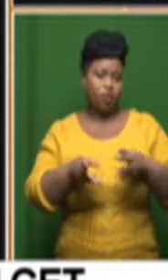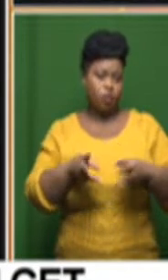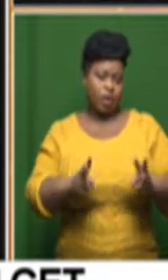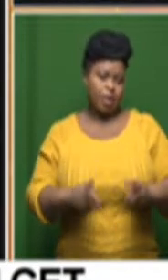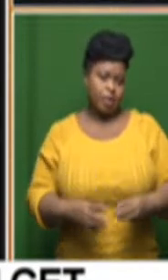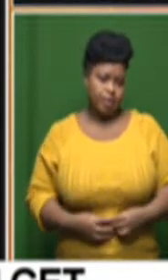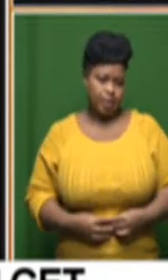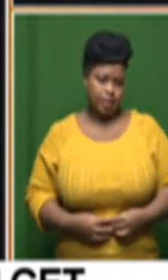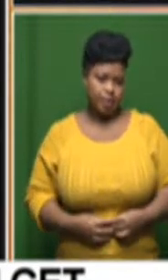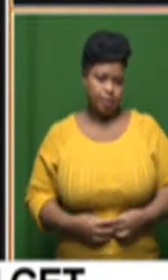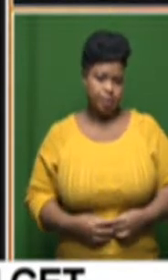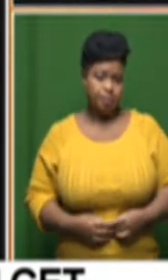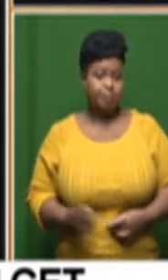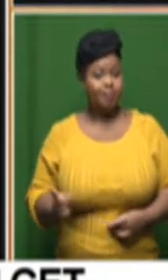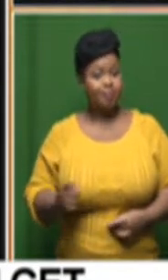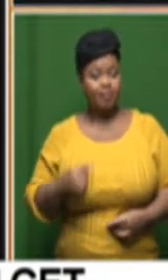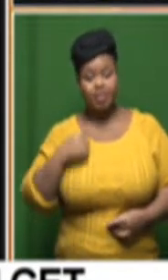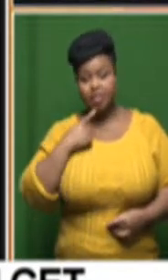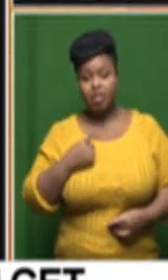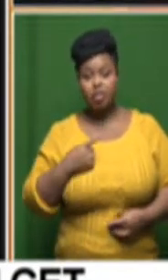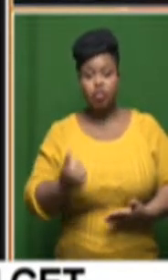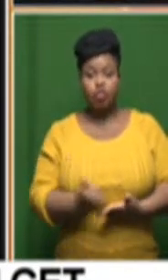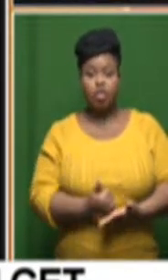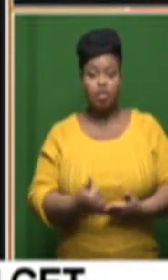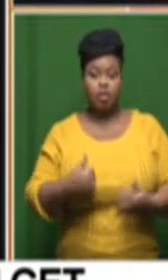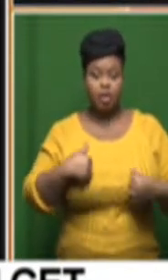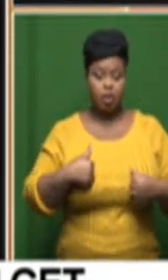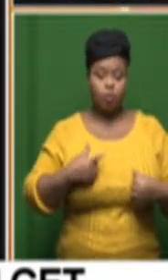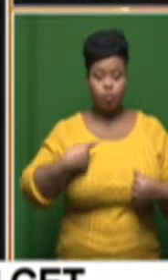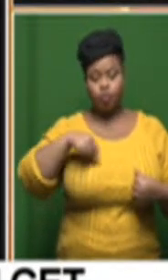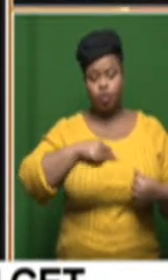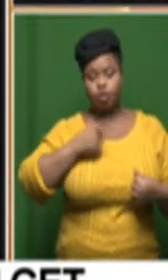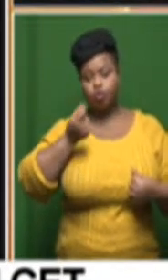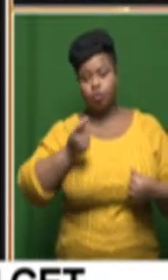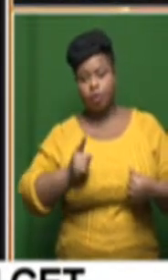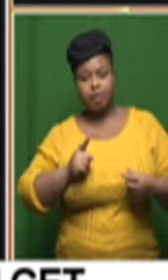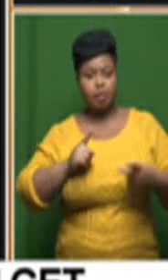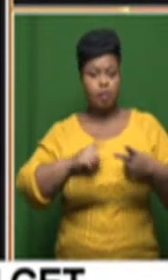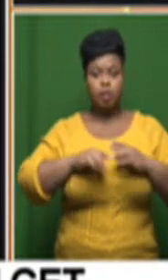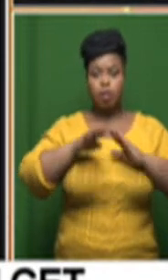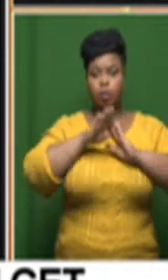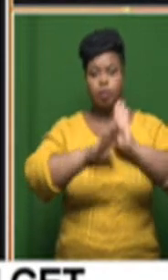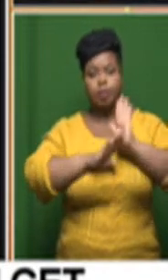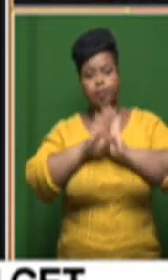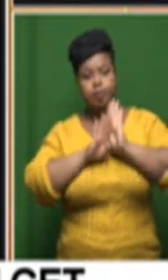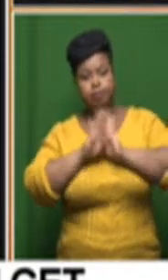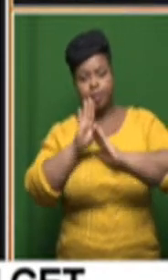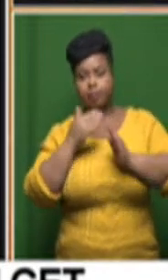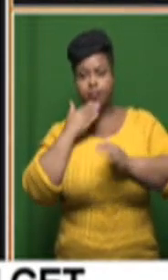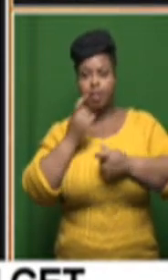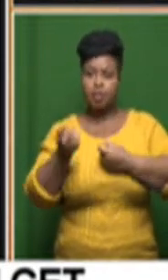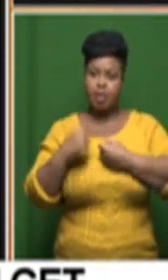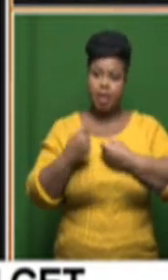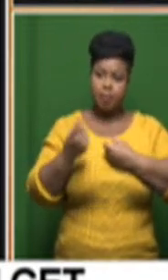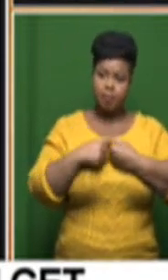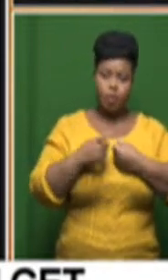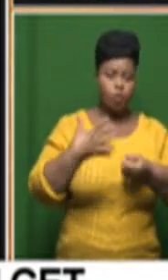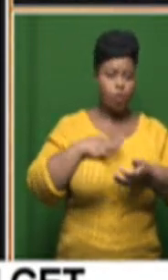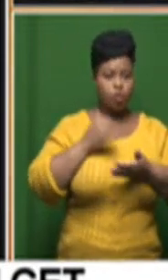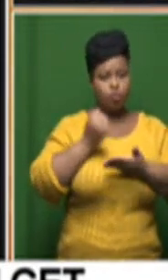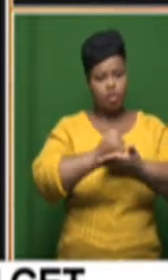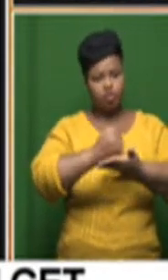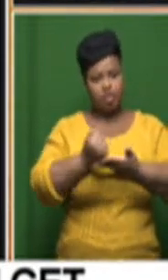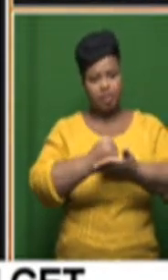say, this is our registers, this is what we do, this is our progress, please come, we need your